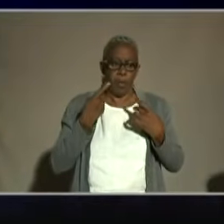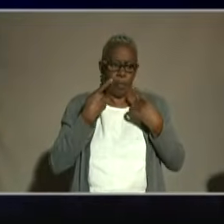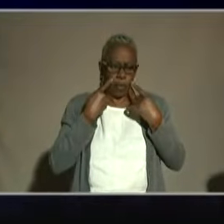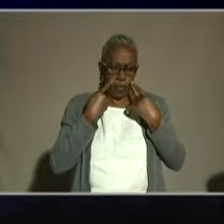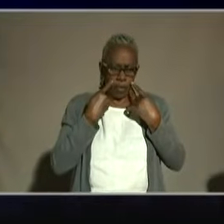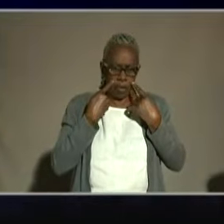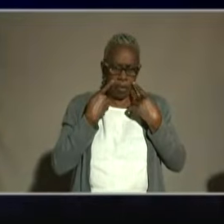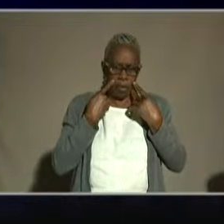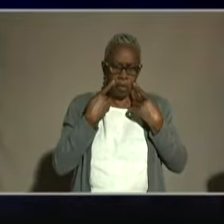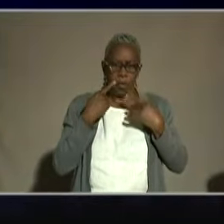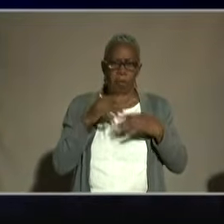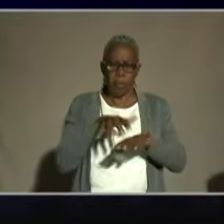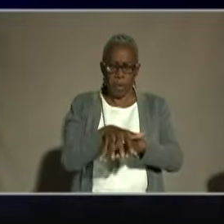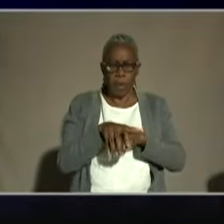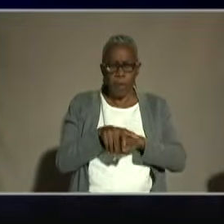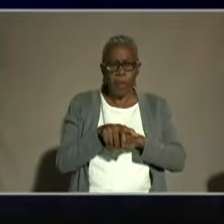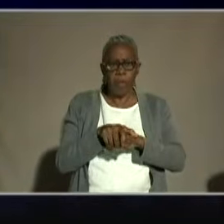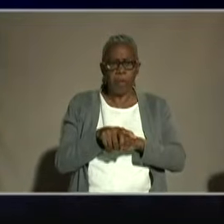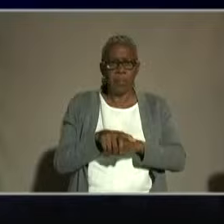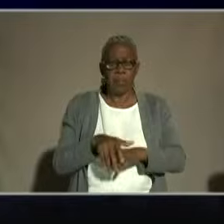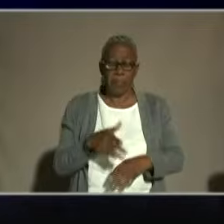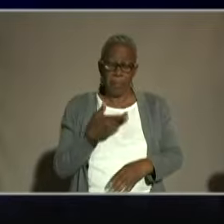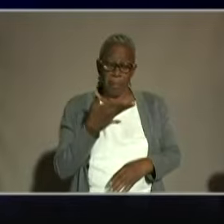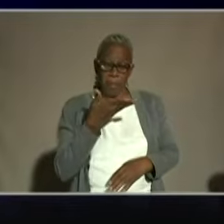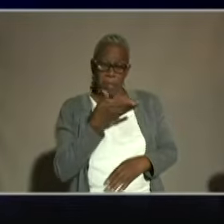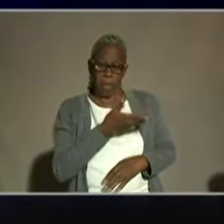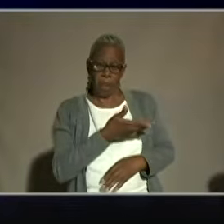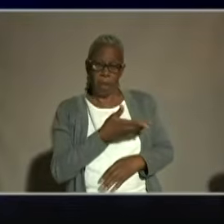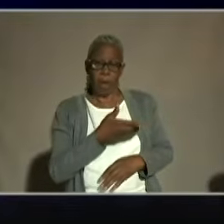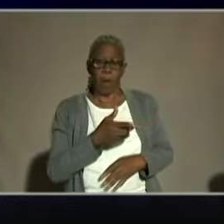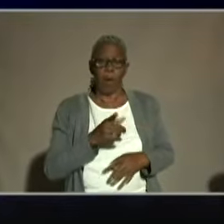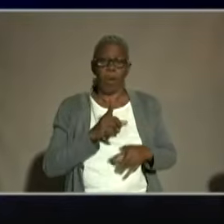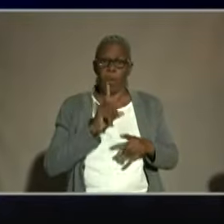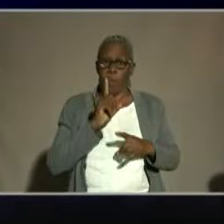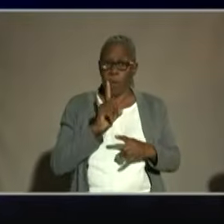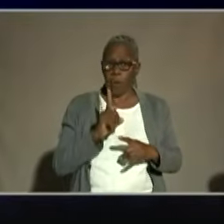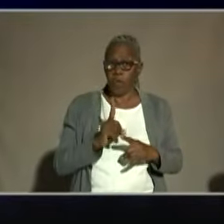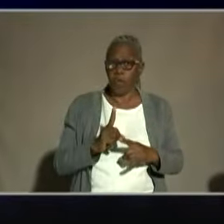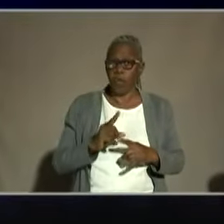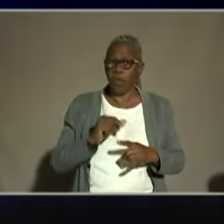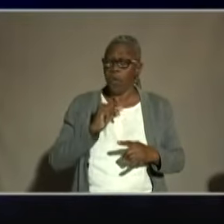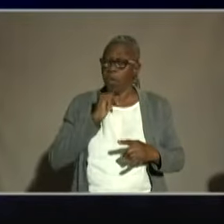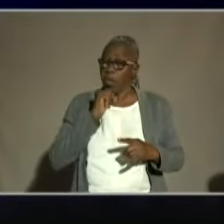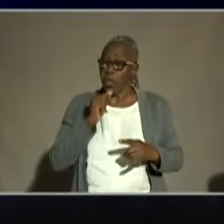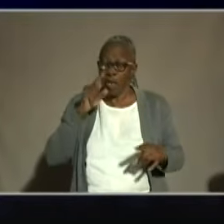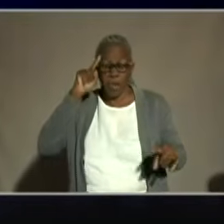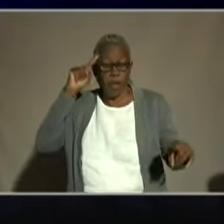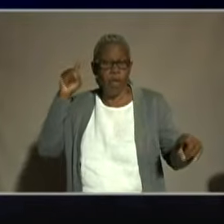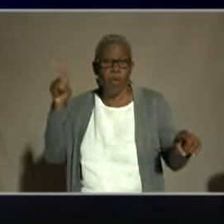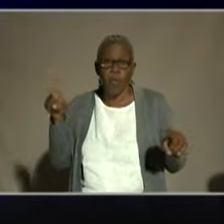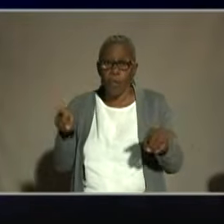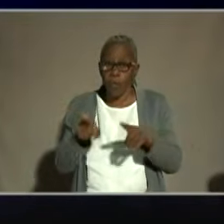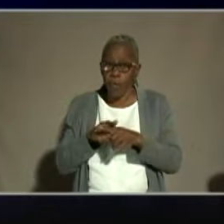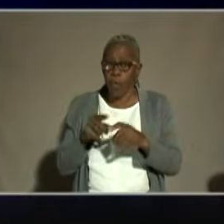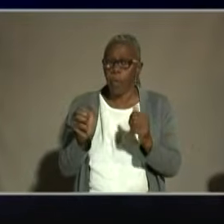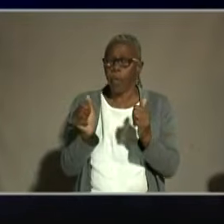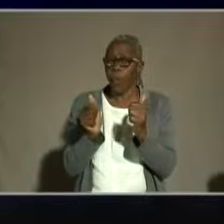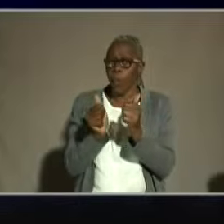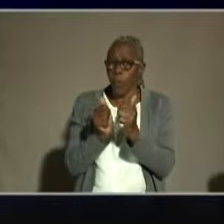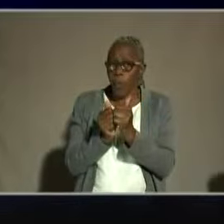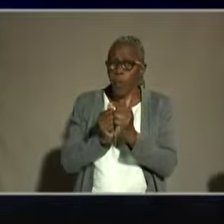flip-floppers. They were the ones who nudged, encouraged, and agreed with